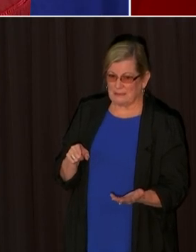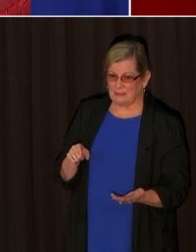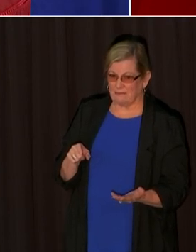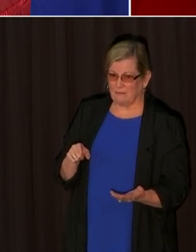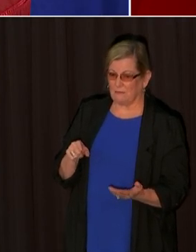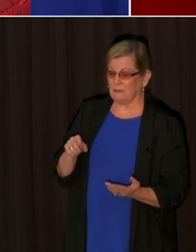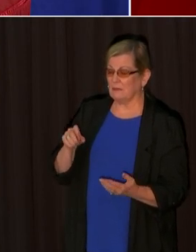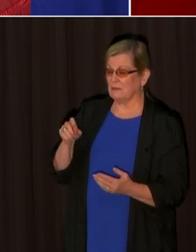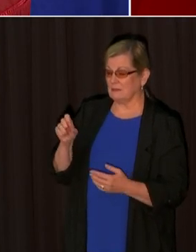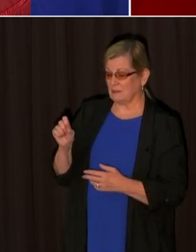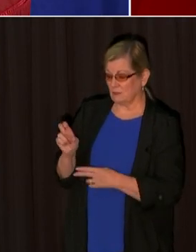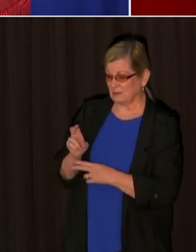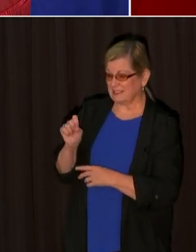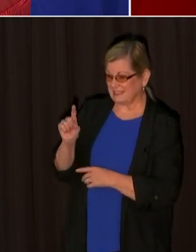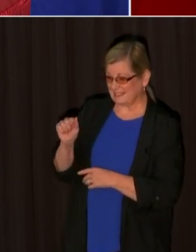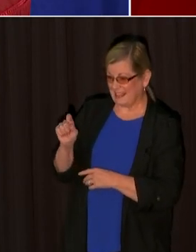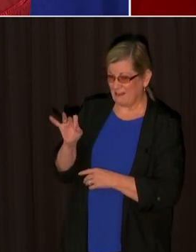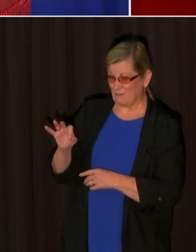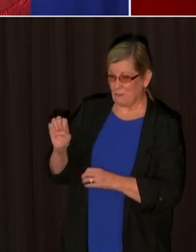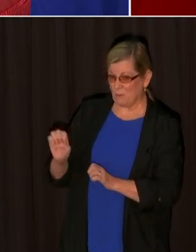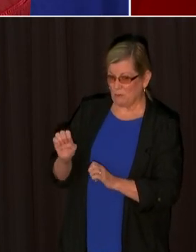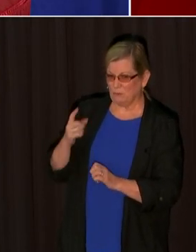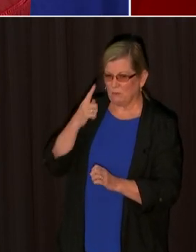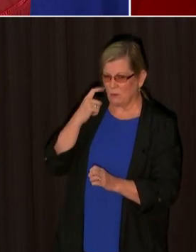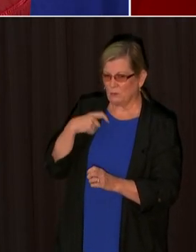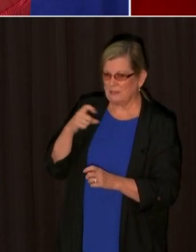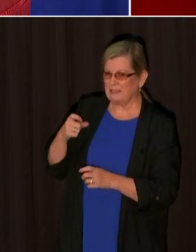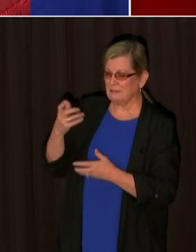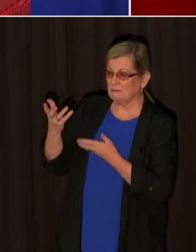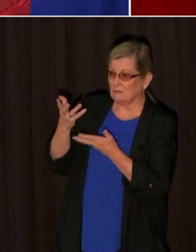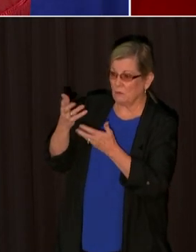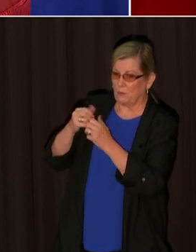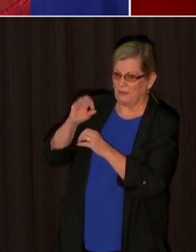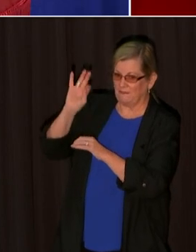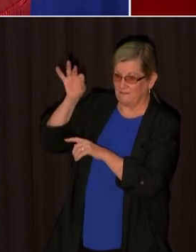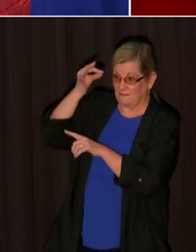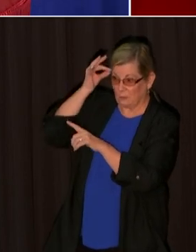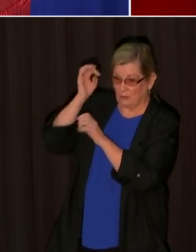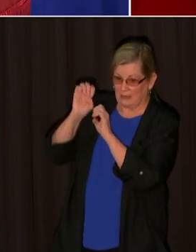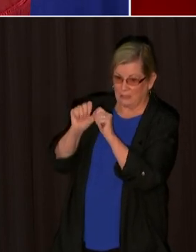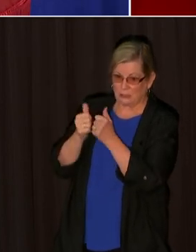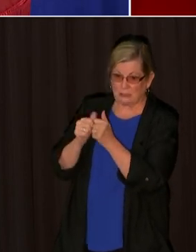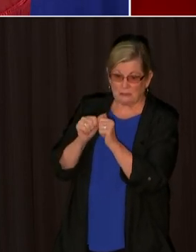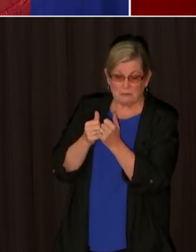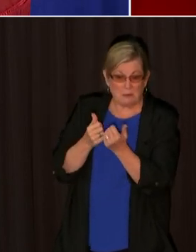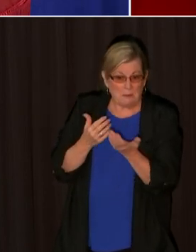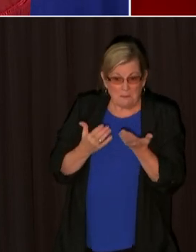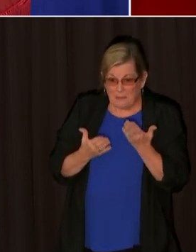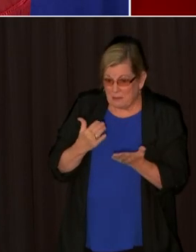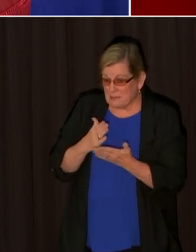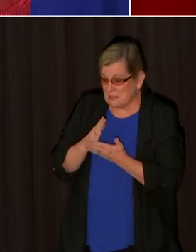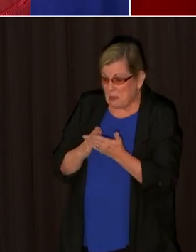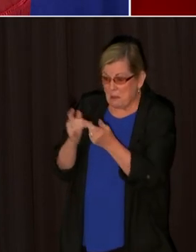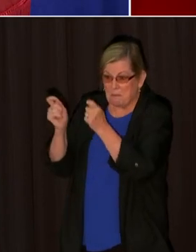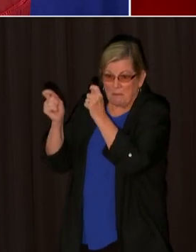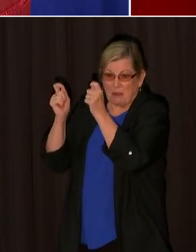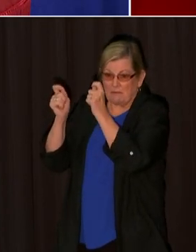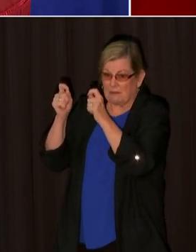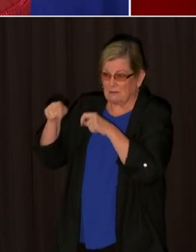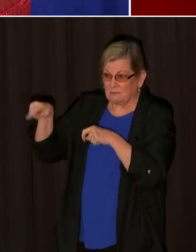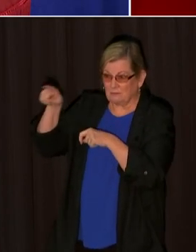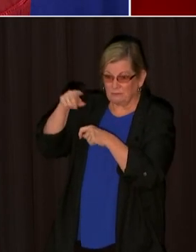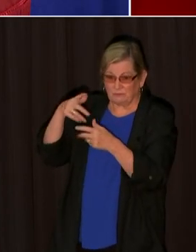all of our dealings with our federal partners. And so there may be some adjustment to how we talk about the public